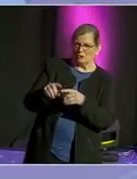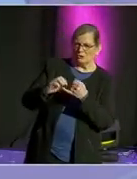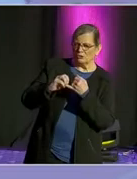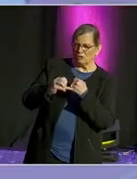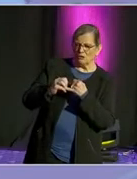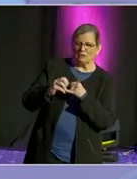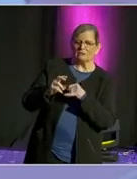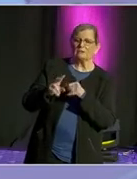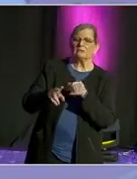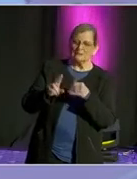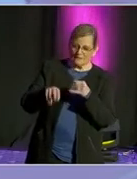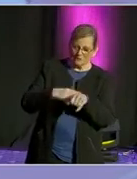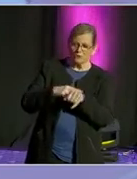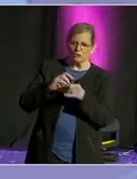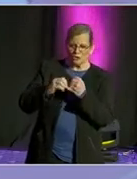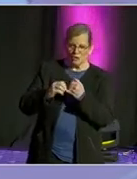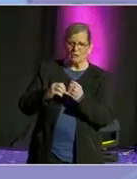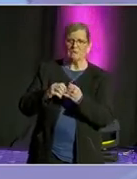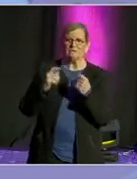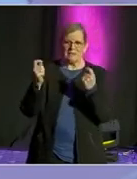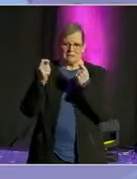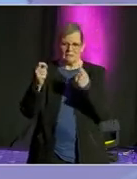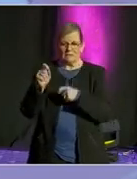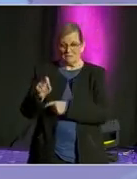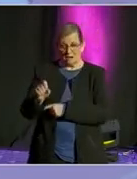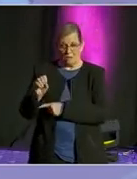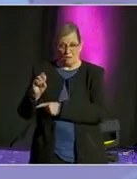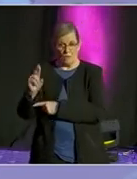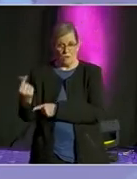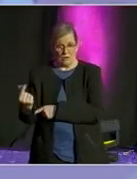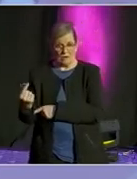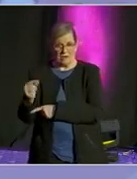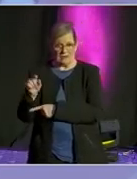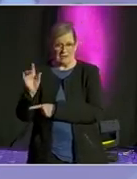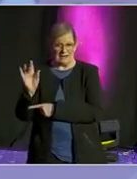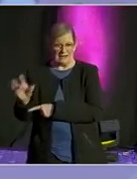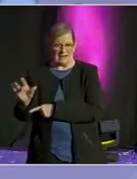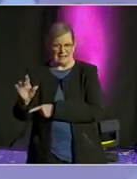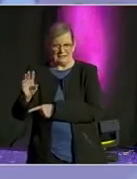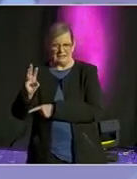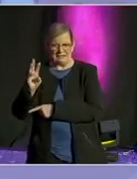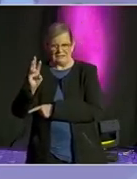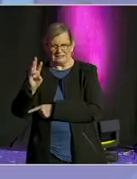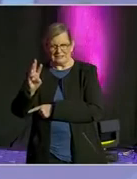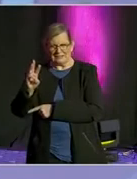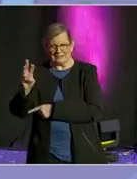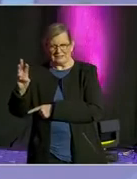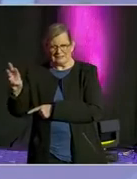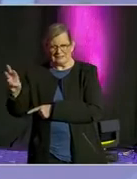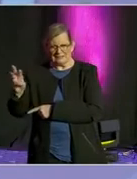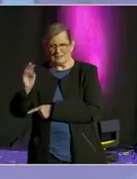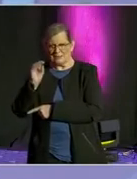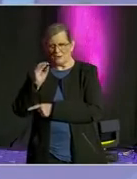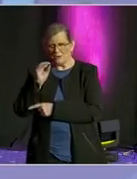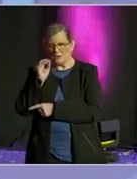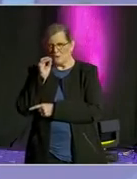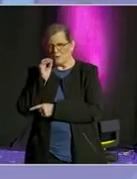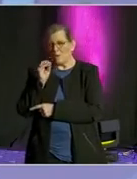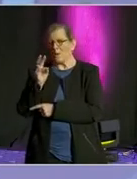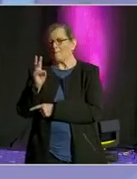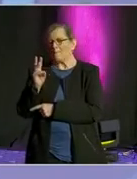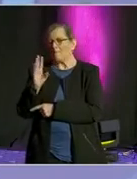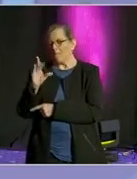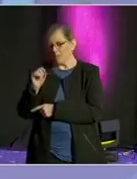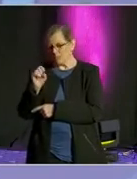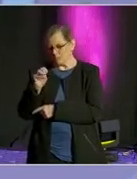nationalcherryblossomfestival.org. As a reminder, click on the link to the Blossom Watch page to get information on options to experience the blossoms